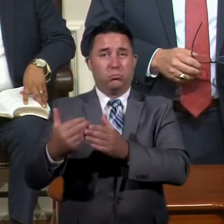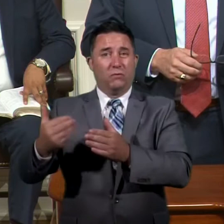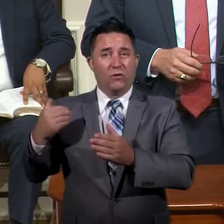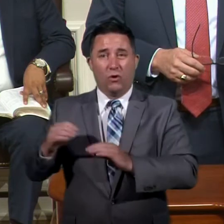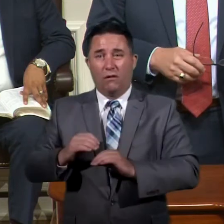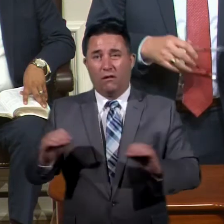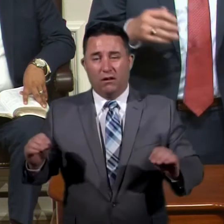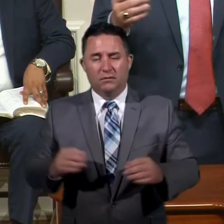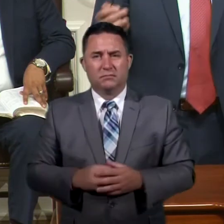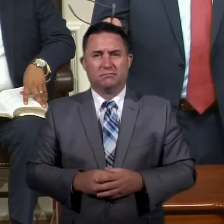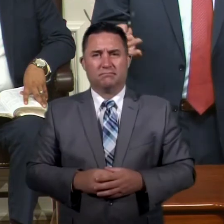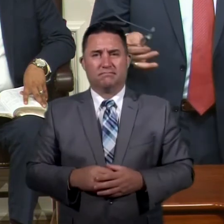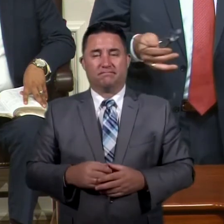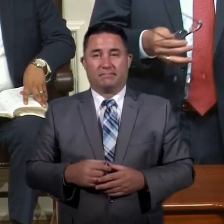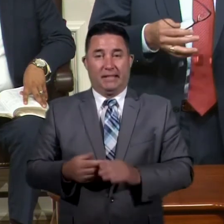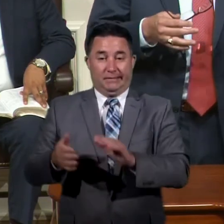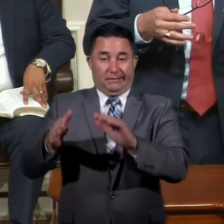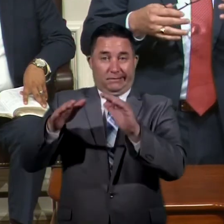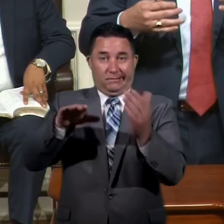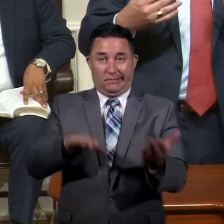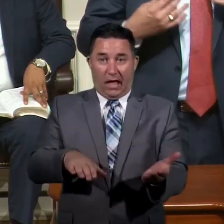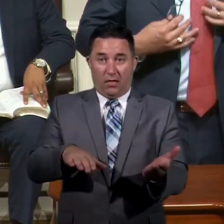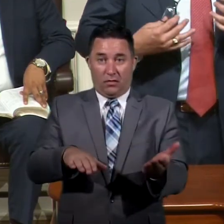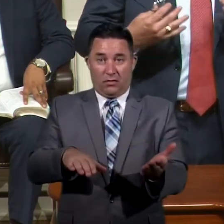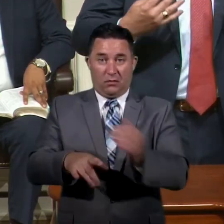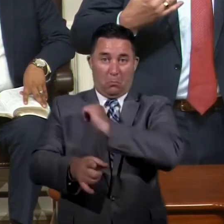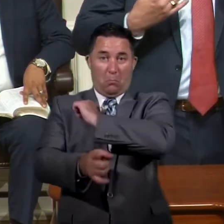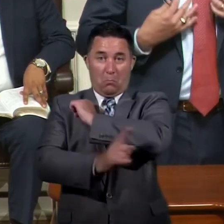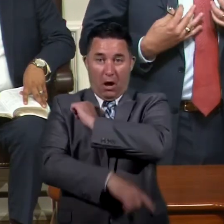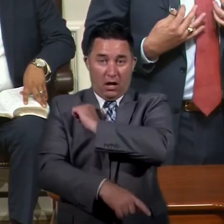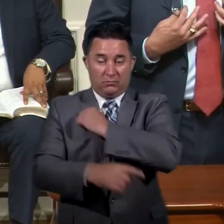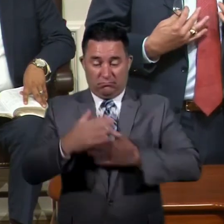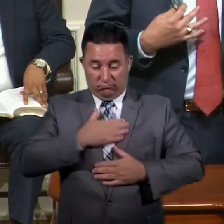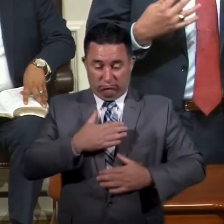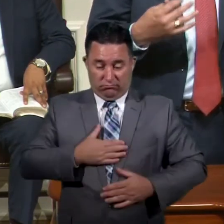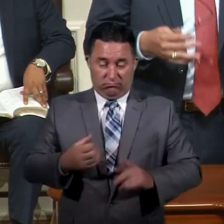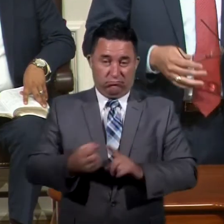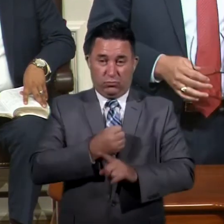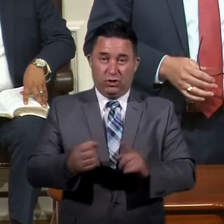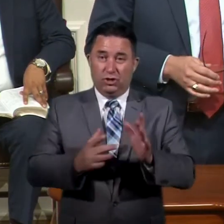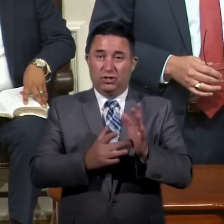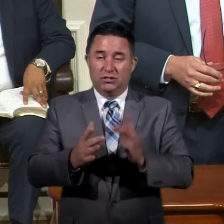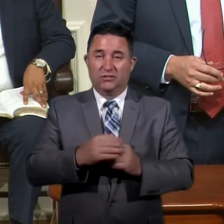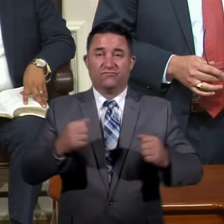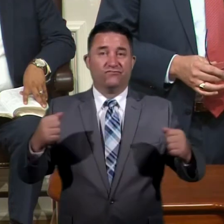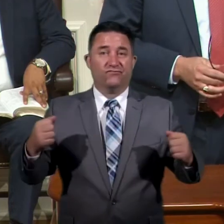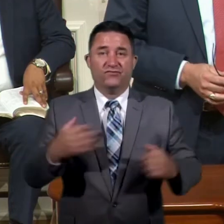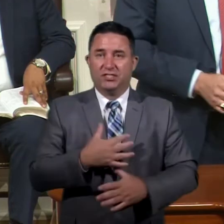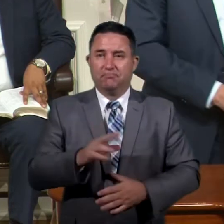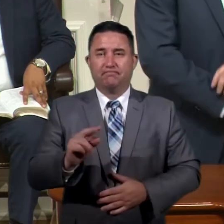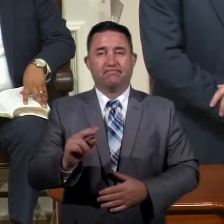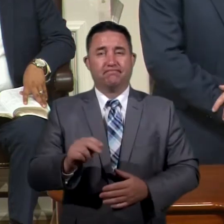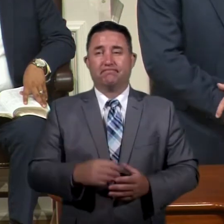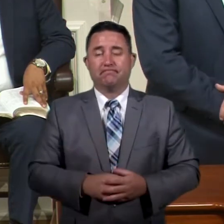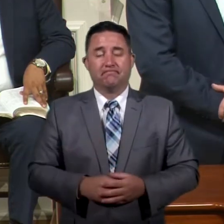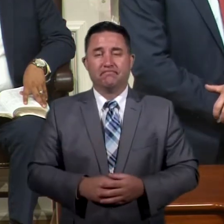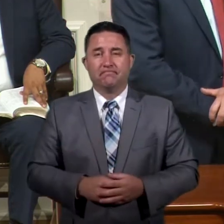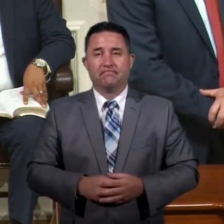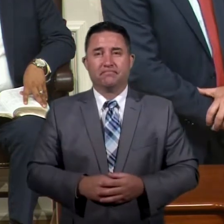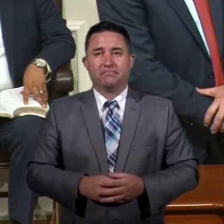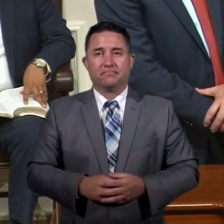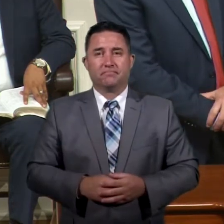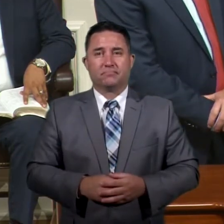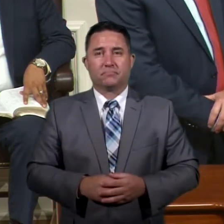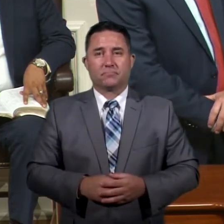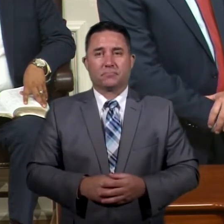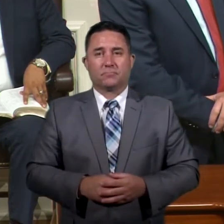sido separados. I don't think it was death in punishment and physical abuse that Jesus feared. No creo que era el dolor